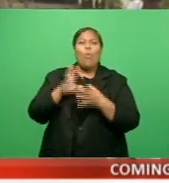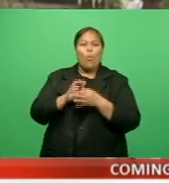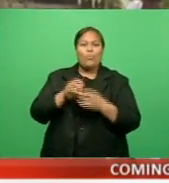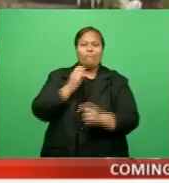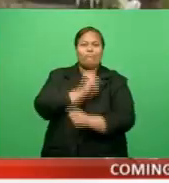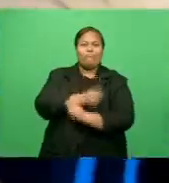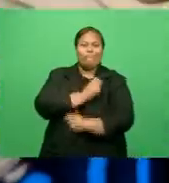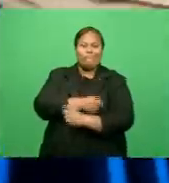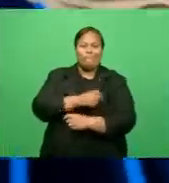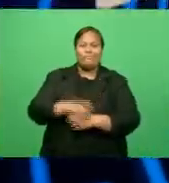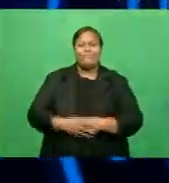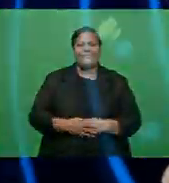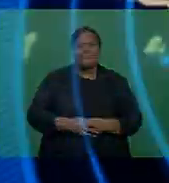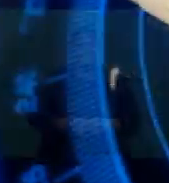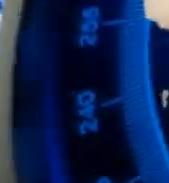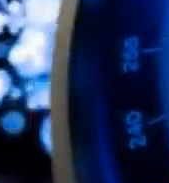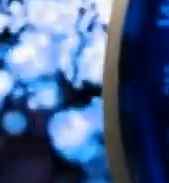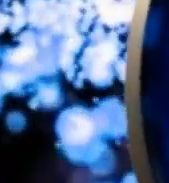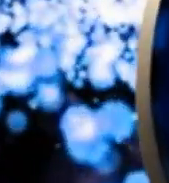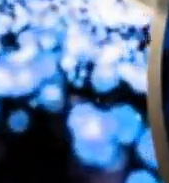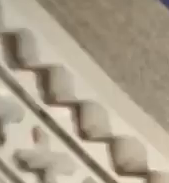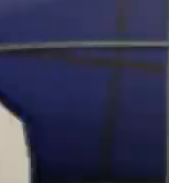band.